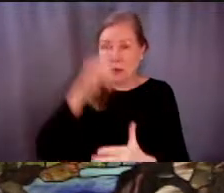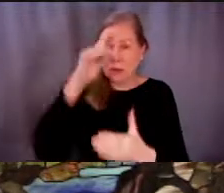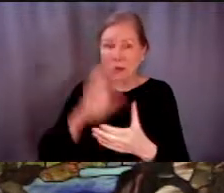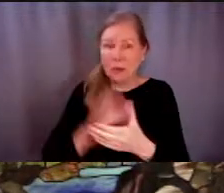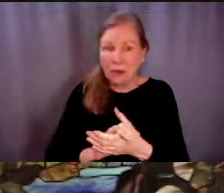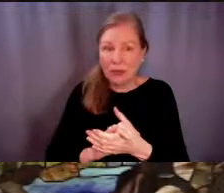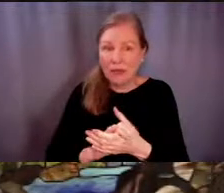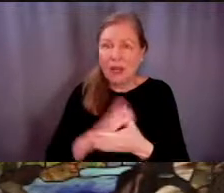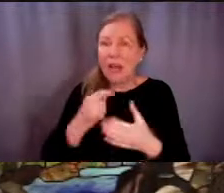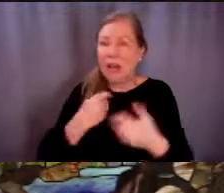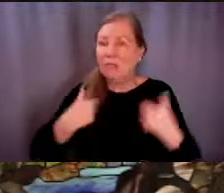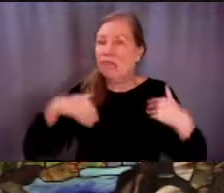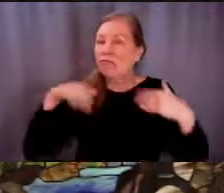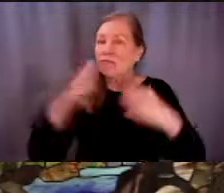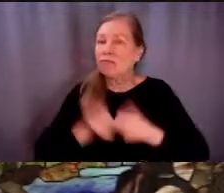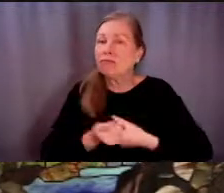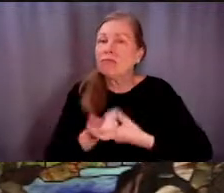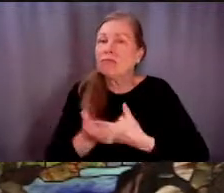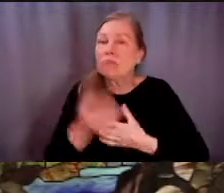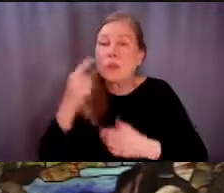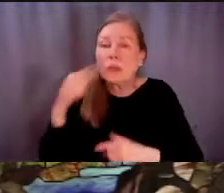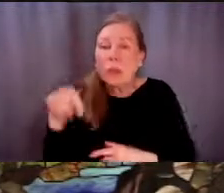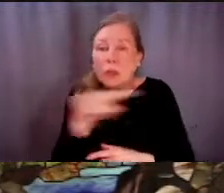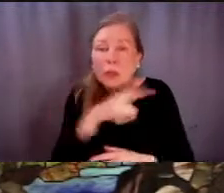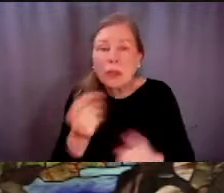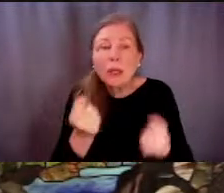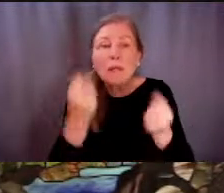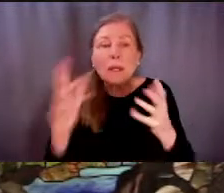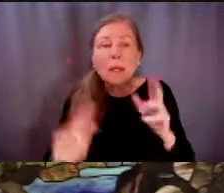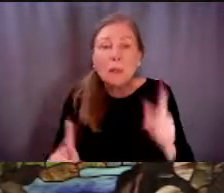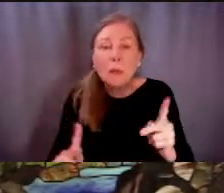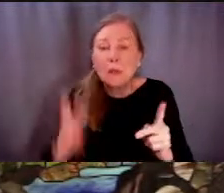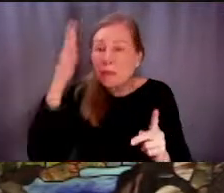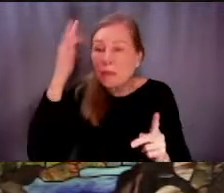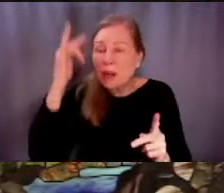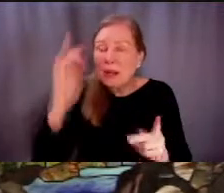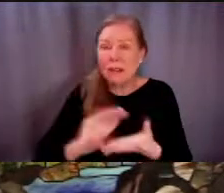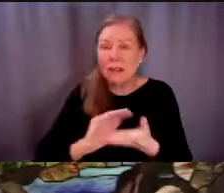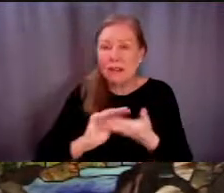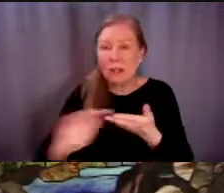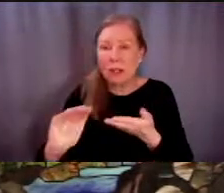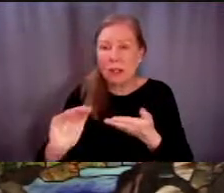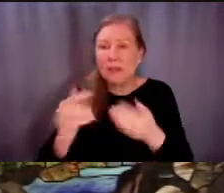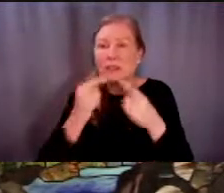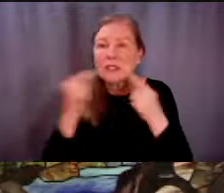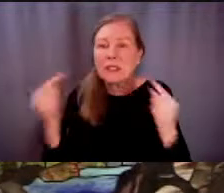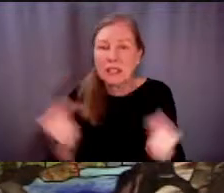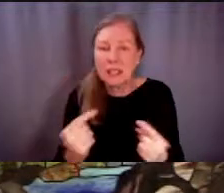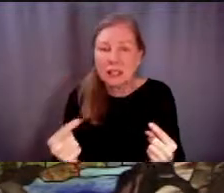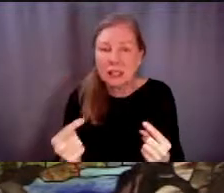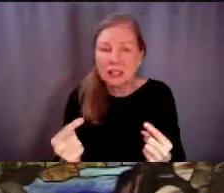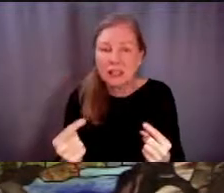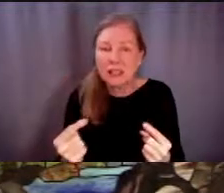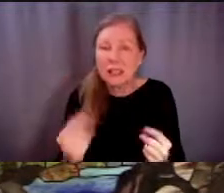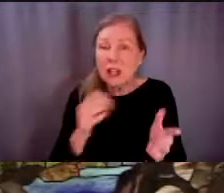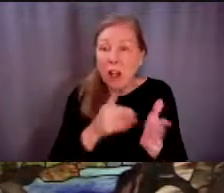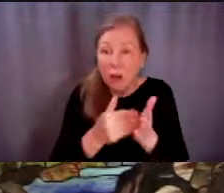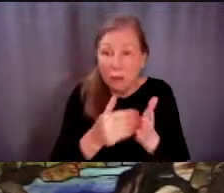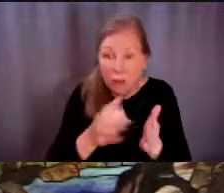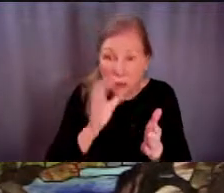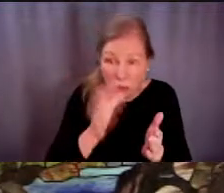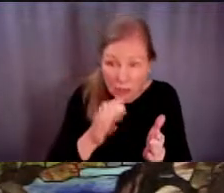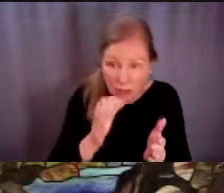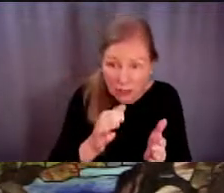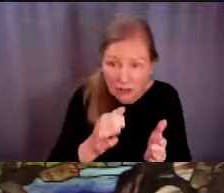and for many for the forgiveness of sins. Do this as often as you drink it in remembrance of